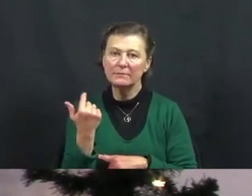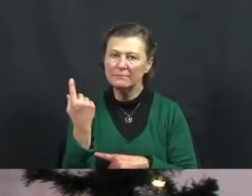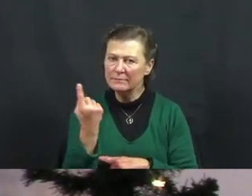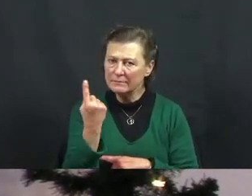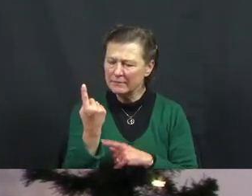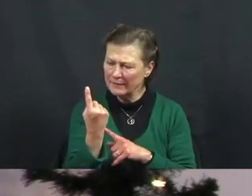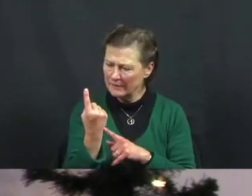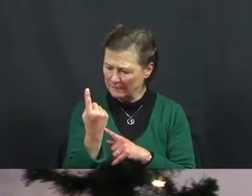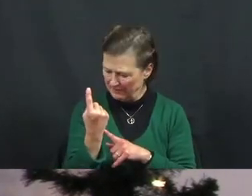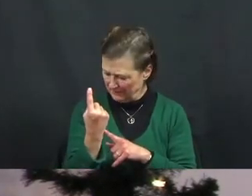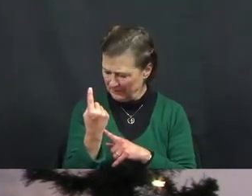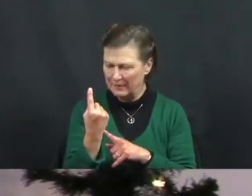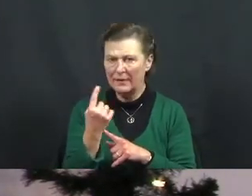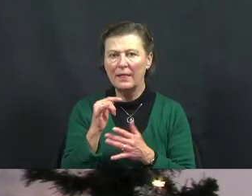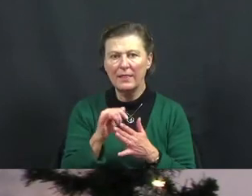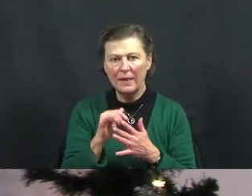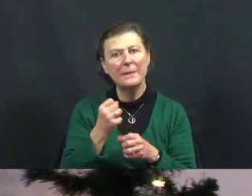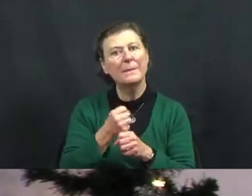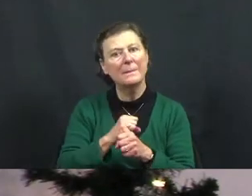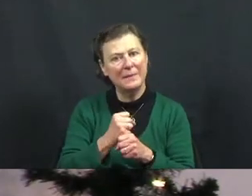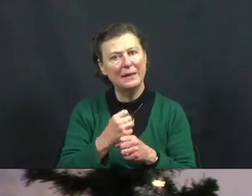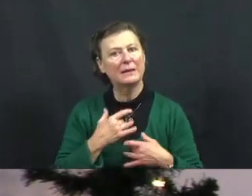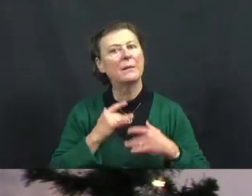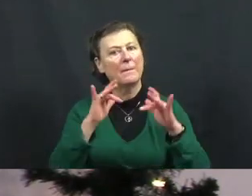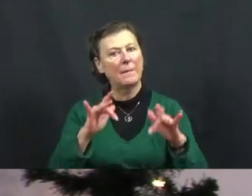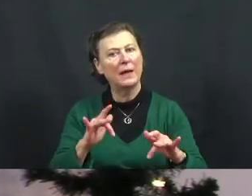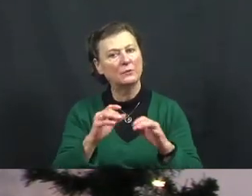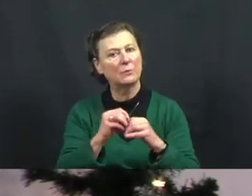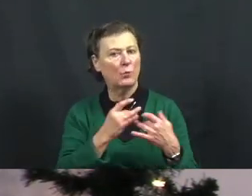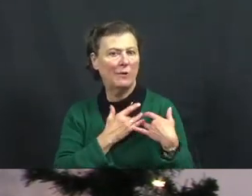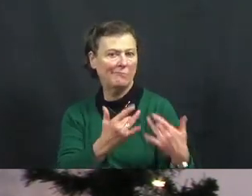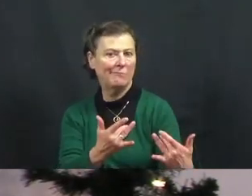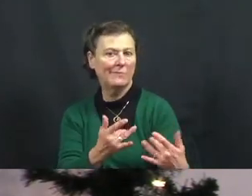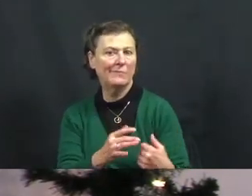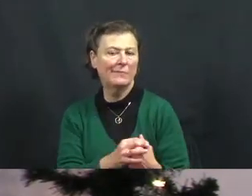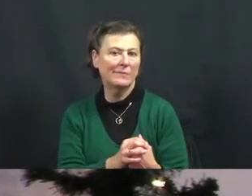Something that would have made compassion likely.